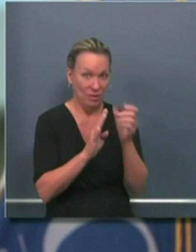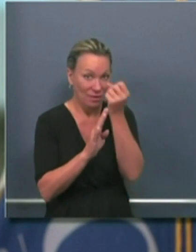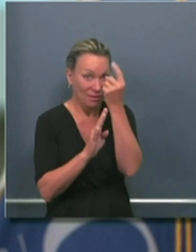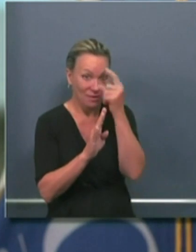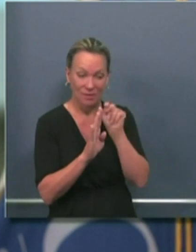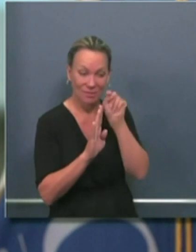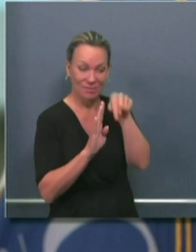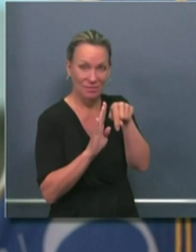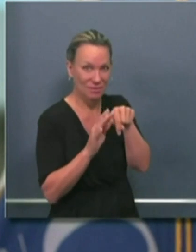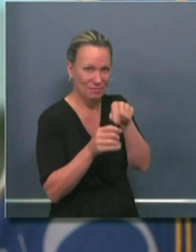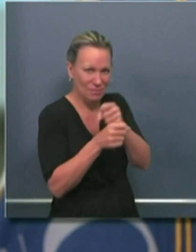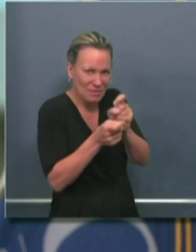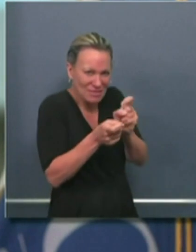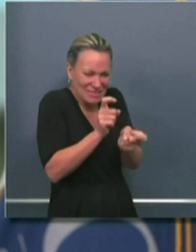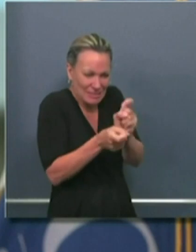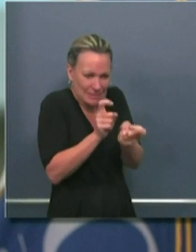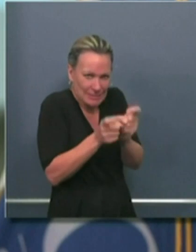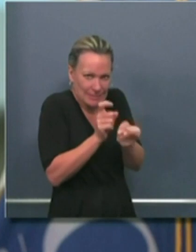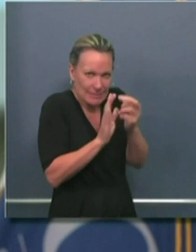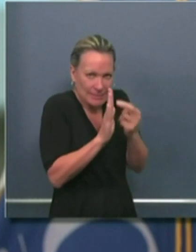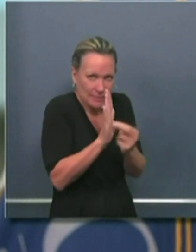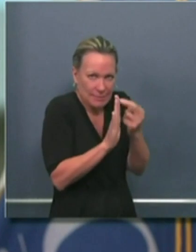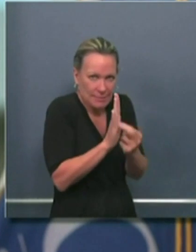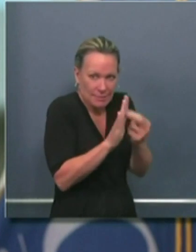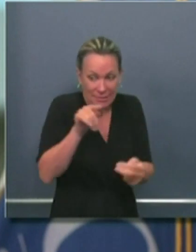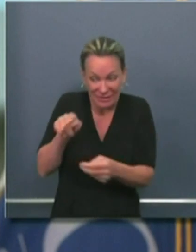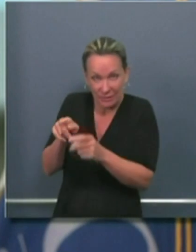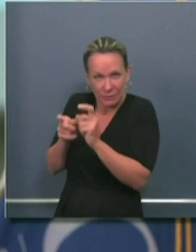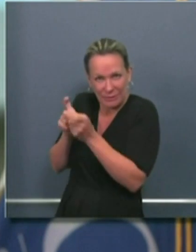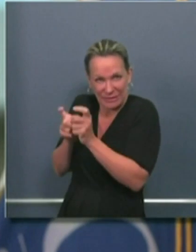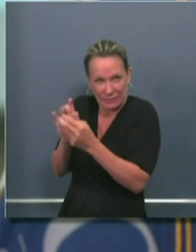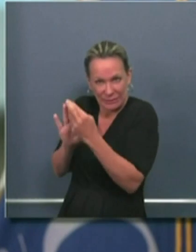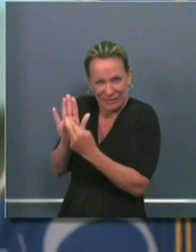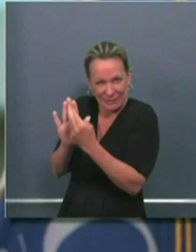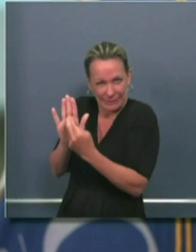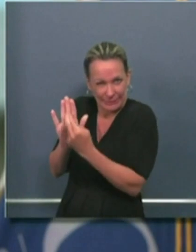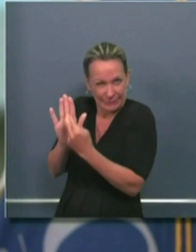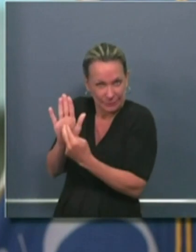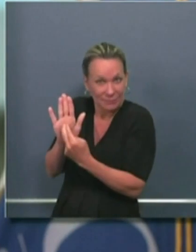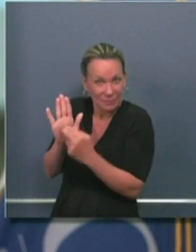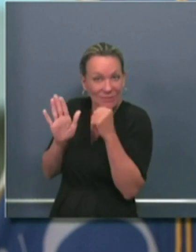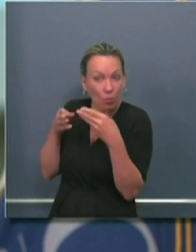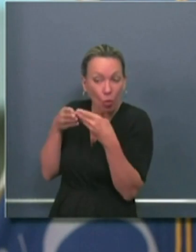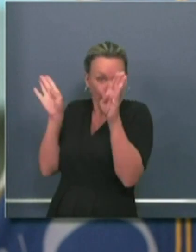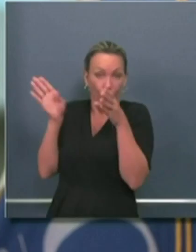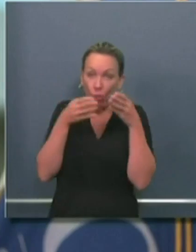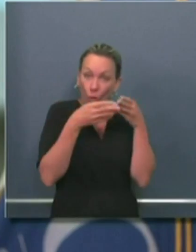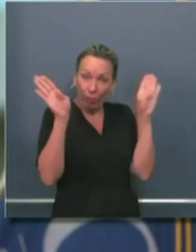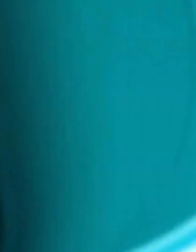relaxed lockdowns and some people flouted precautions aimed at curtailing the novel coronavirus.